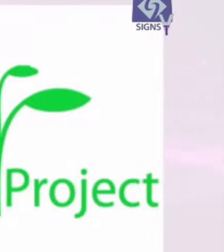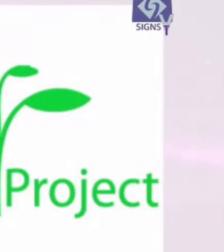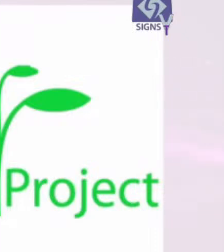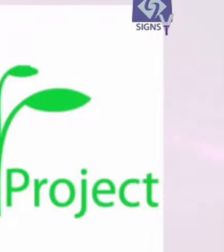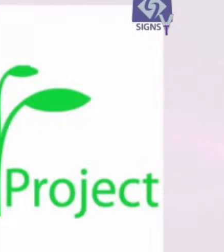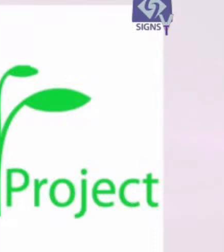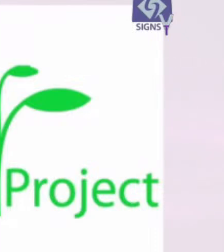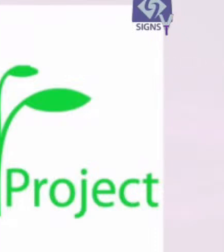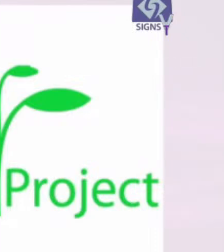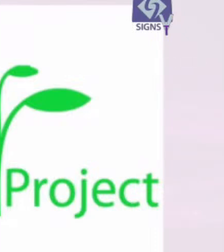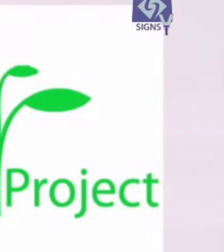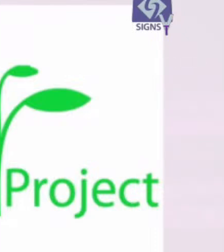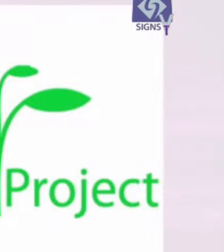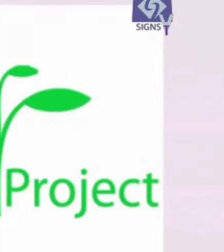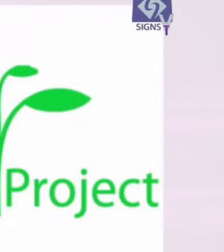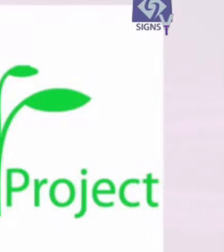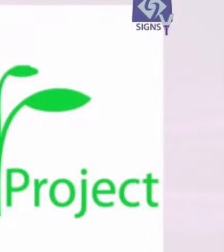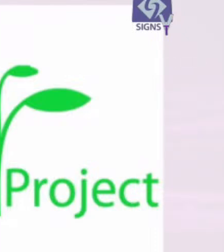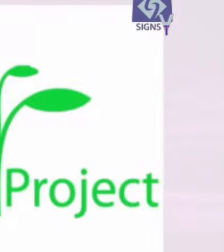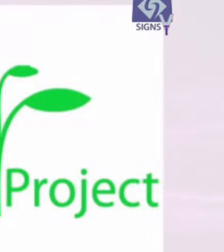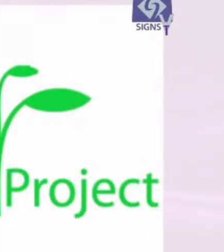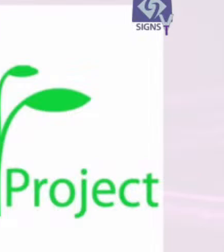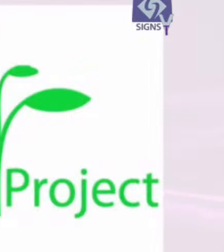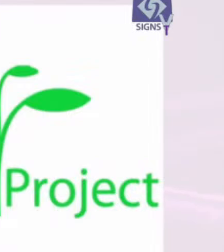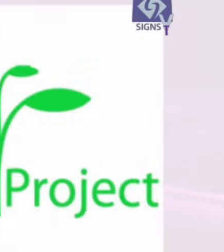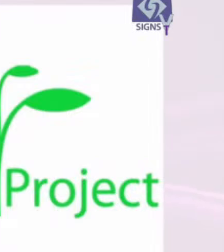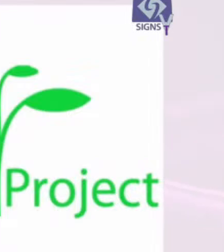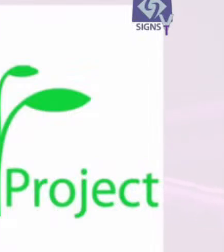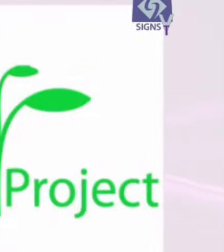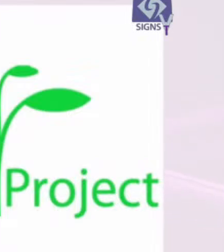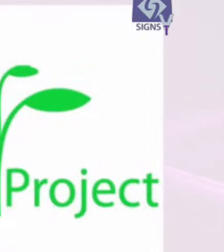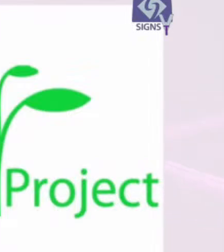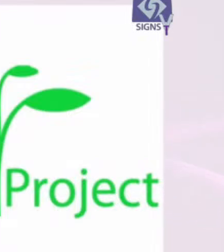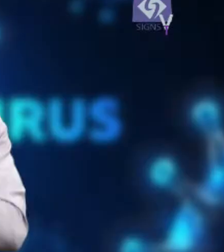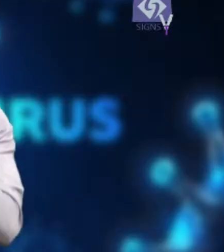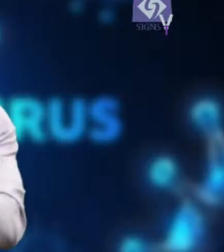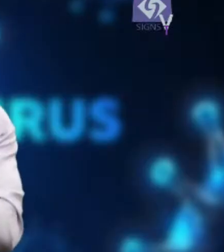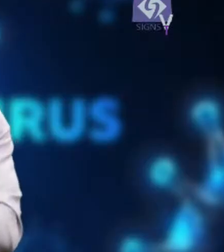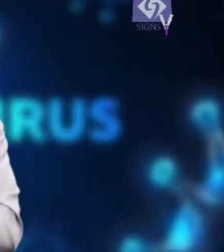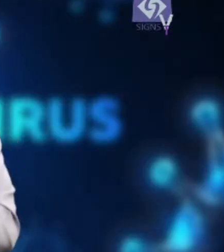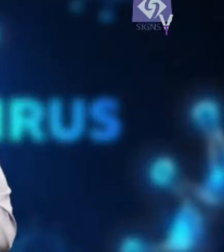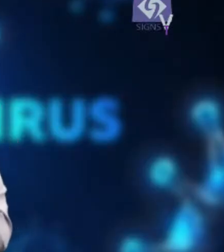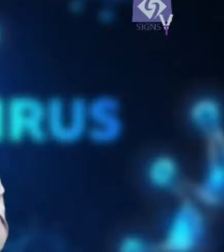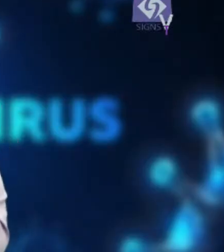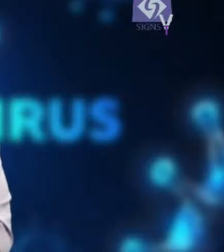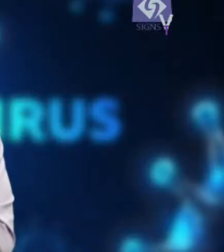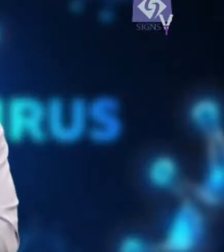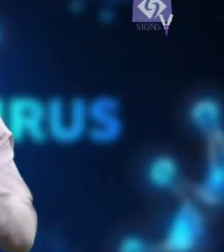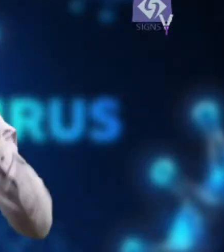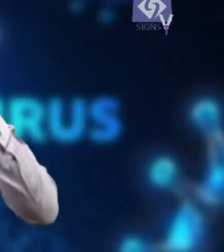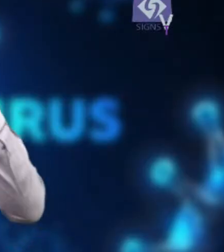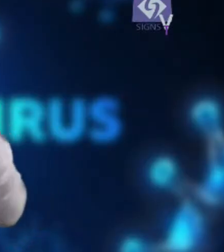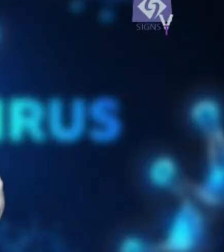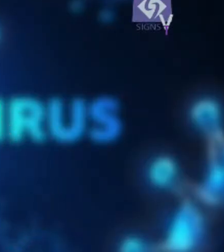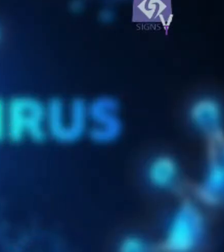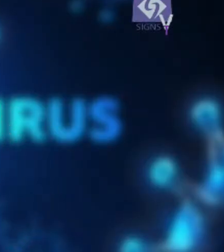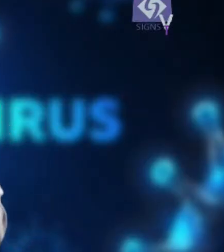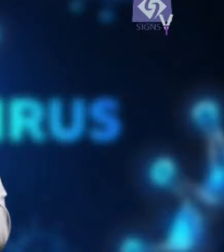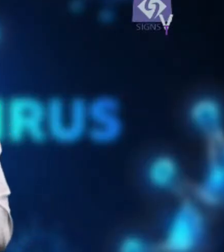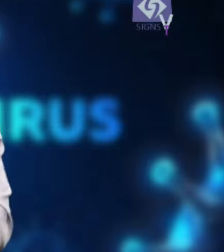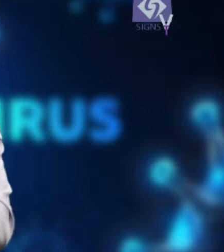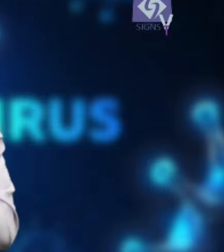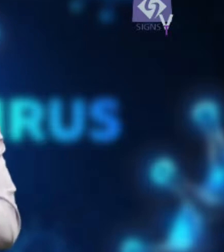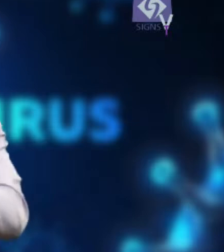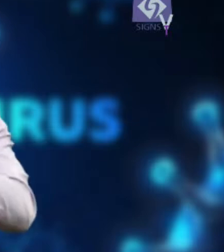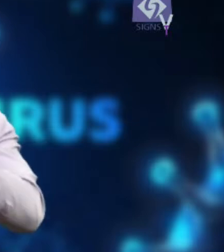support communications in Vienna, Austria. In 2020, the world was hit by the